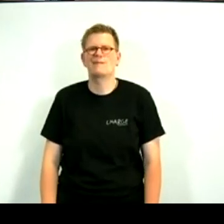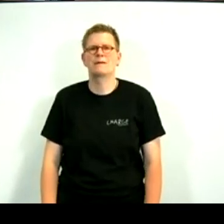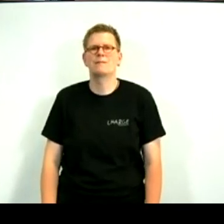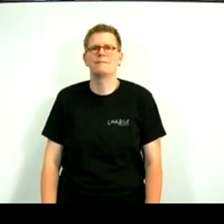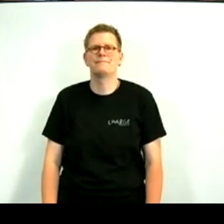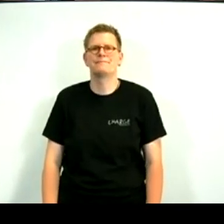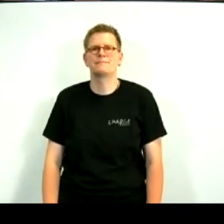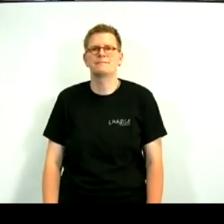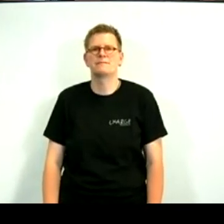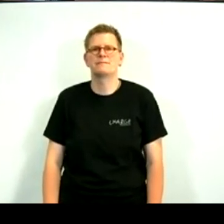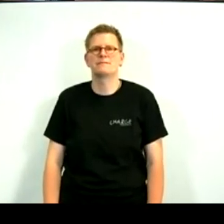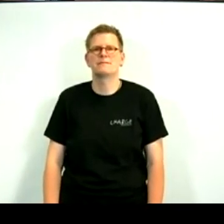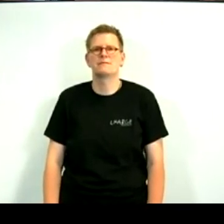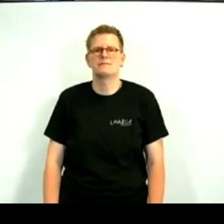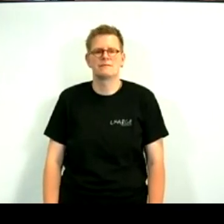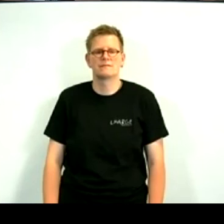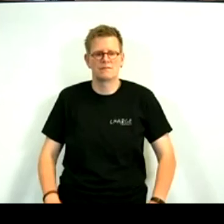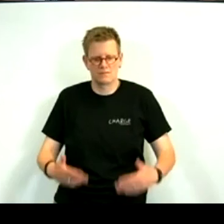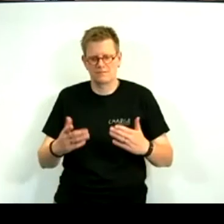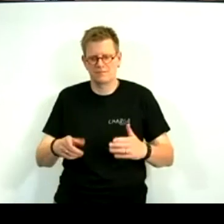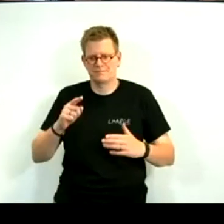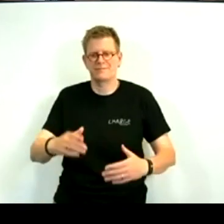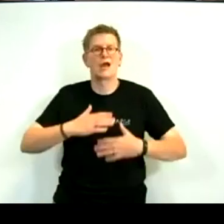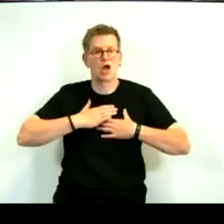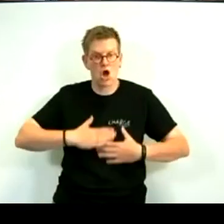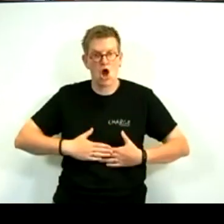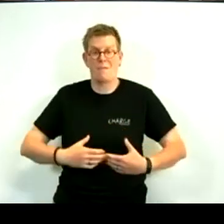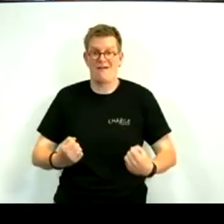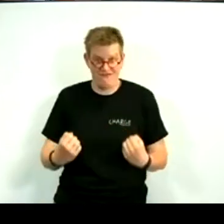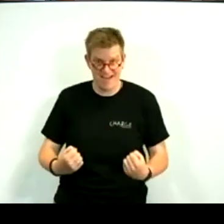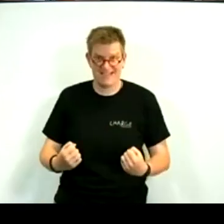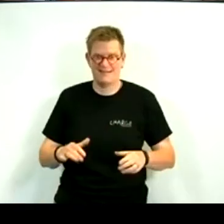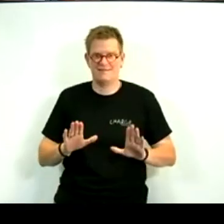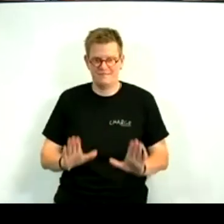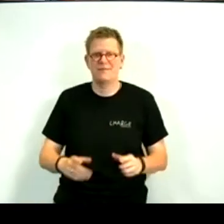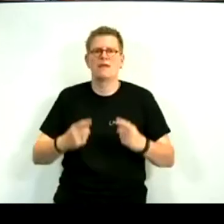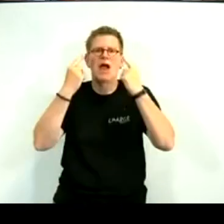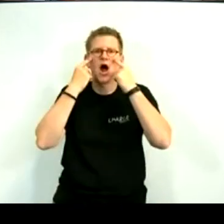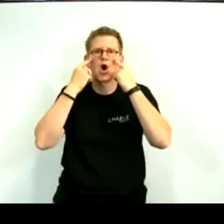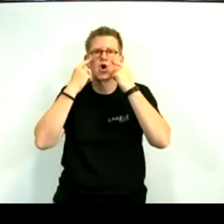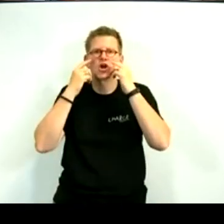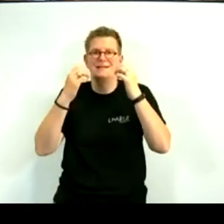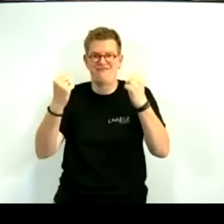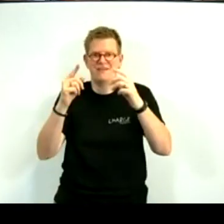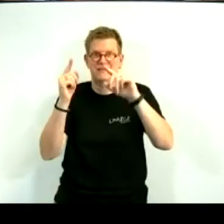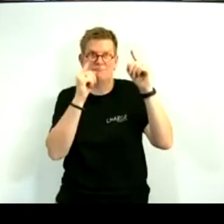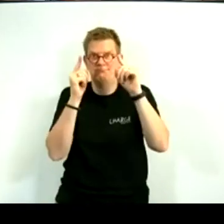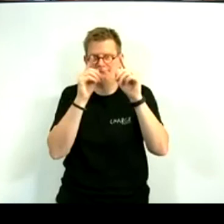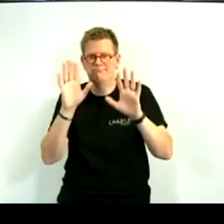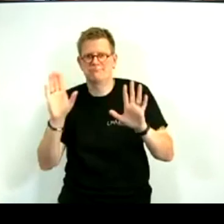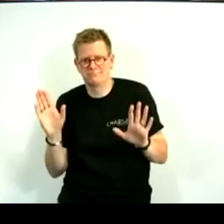head, to fix the eyes, so they can use their vision in the best, most reliable, and most comfortable